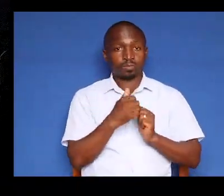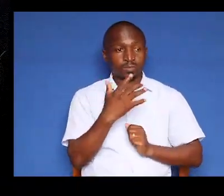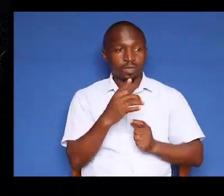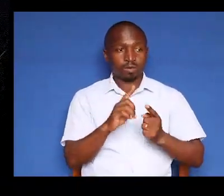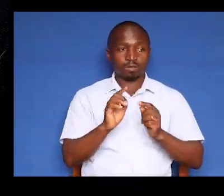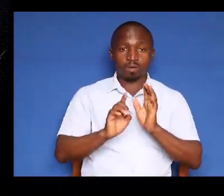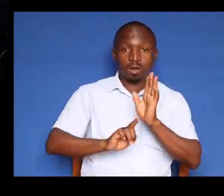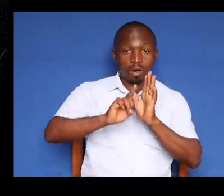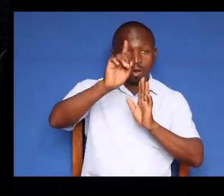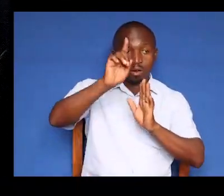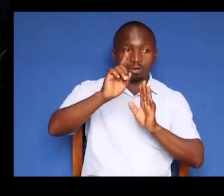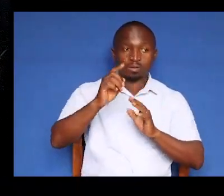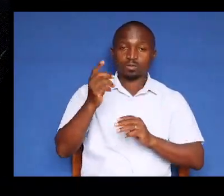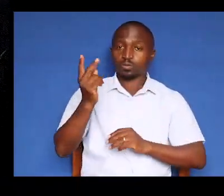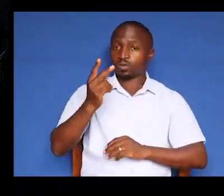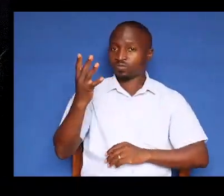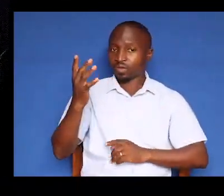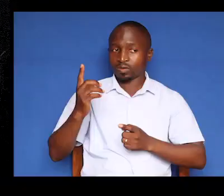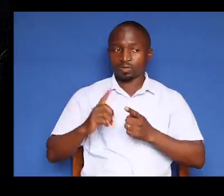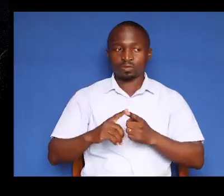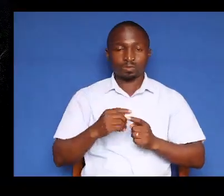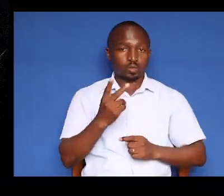the high is, and